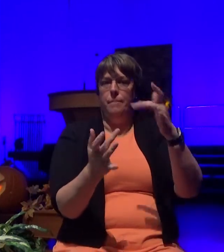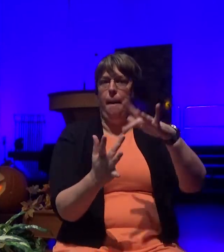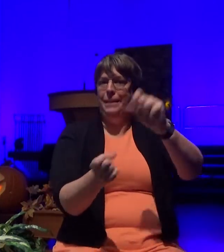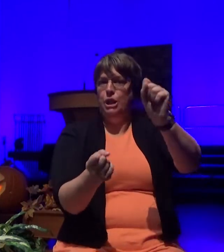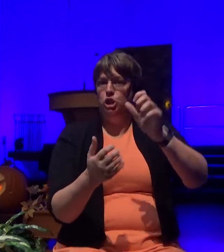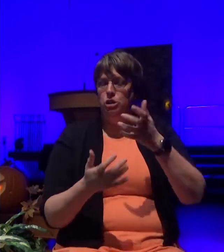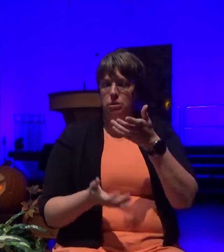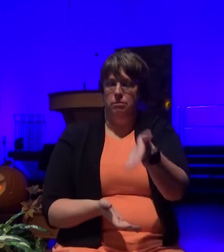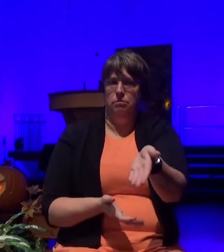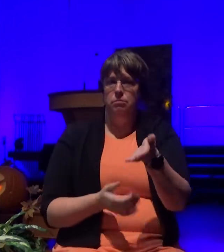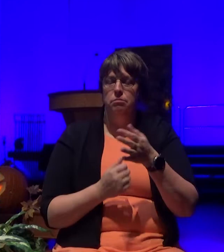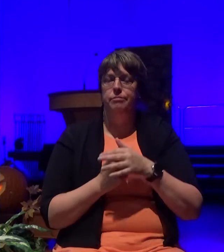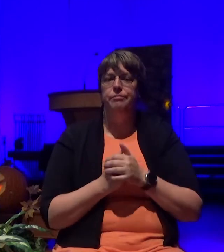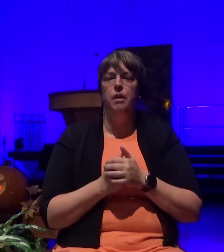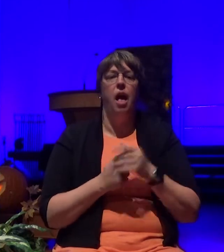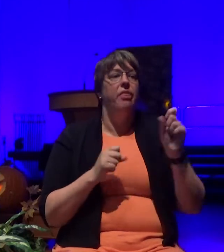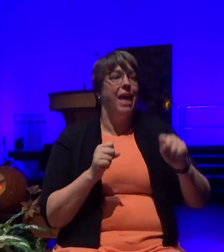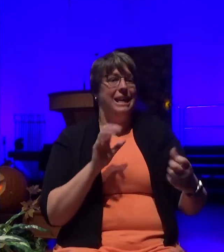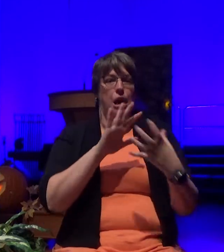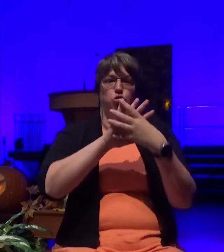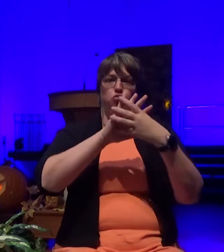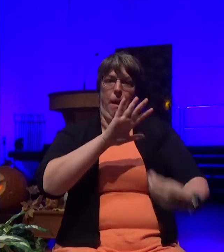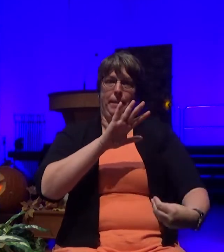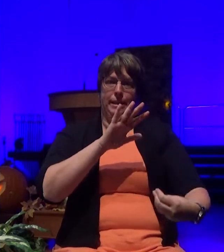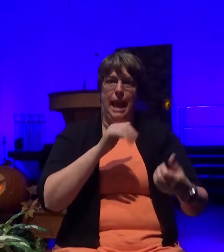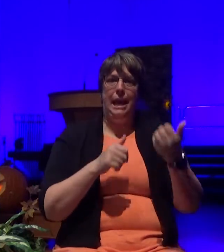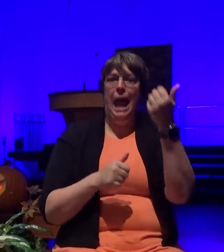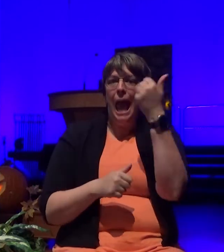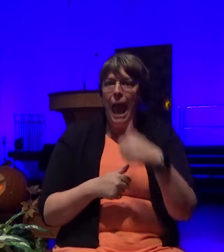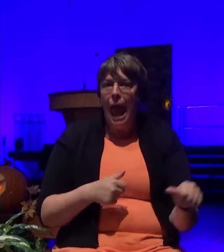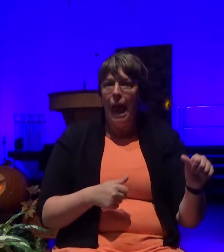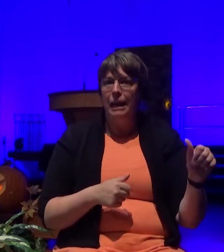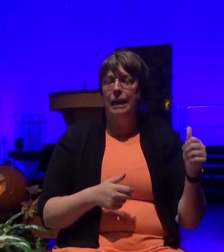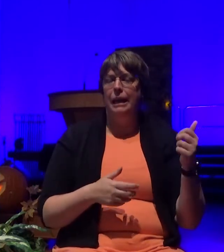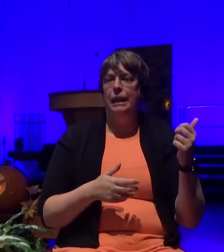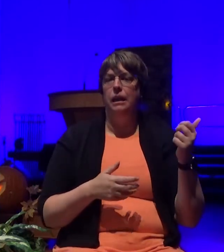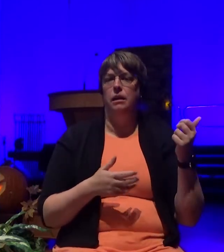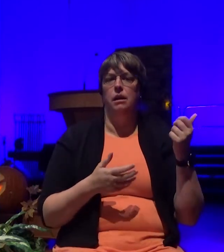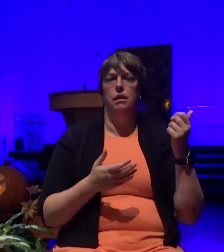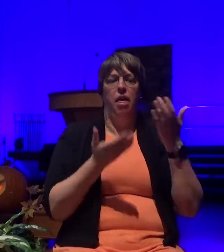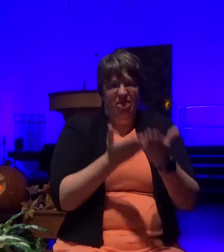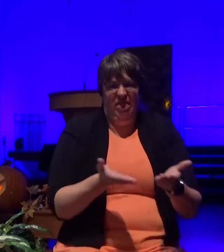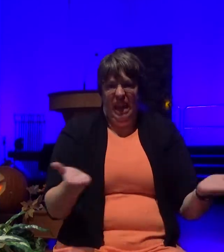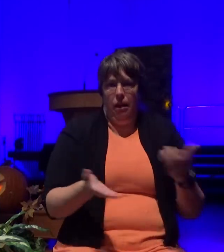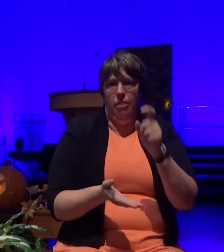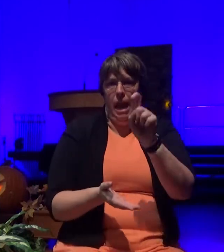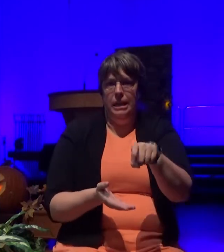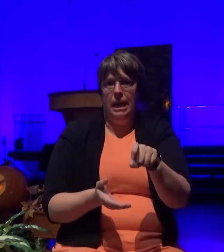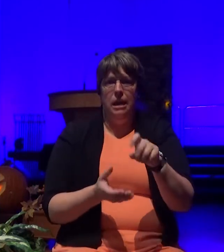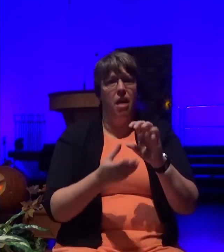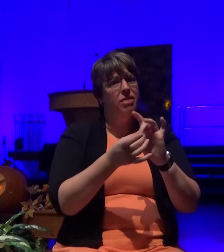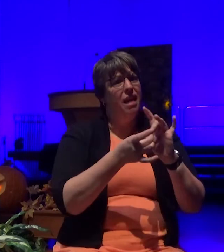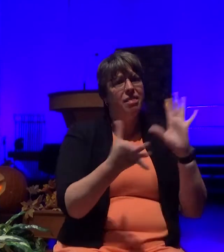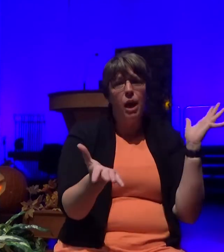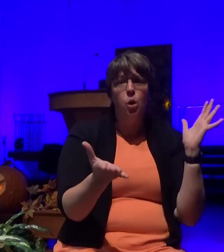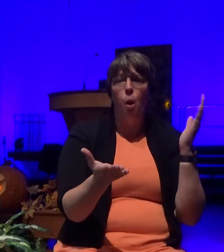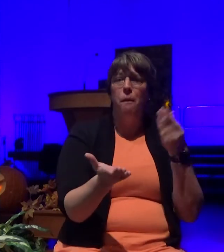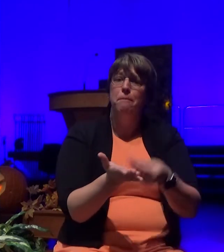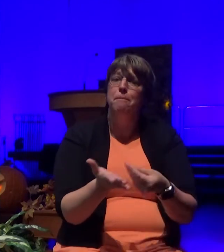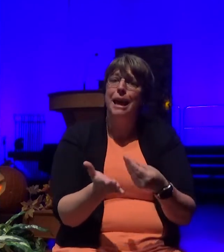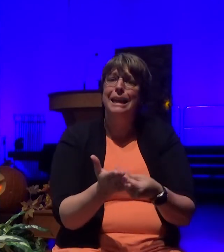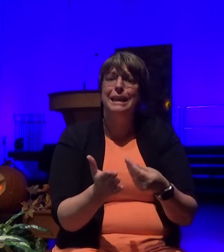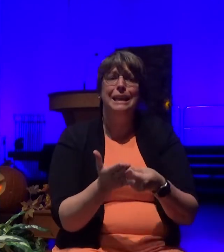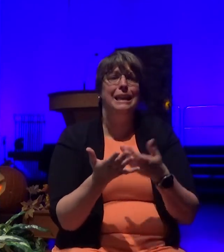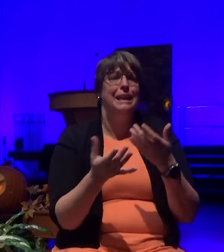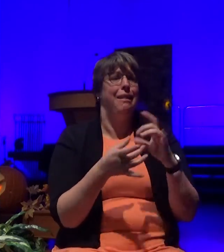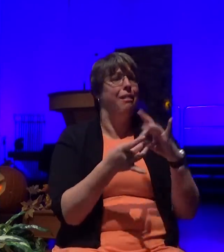food they needed, any items they needed, they could let go of capitalism and money and they could just express themselves because they